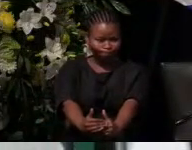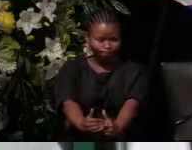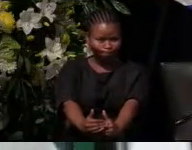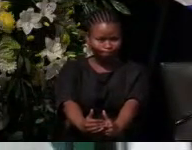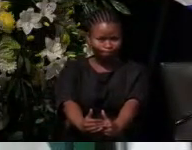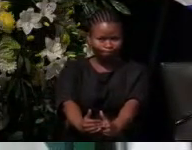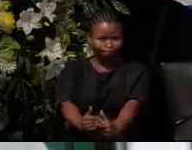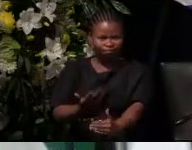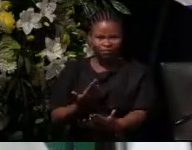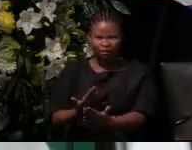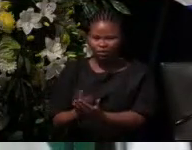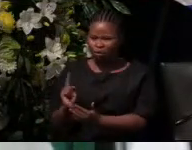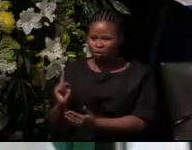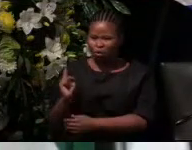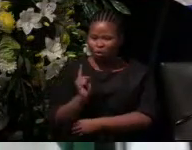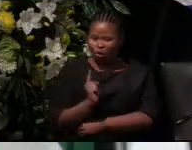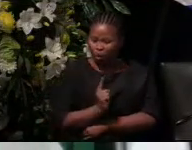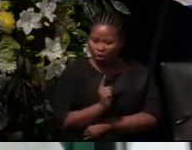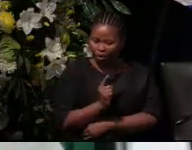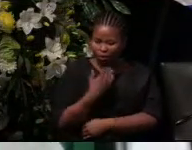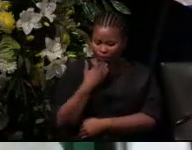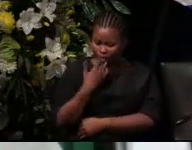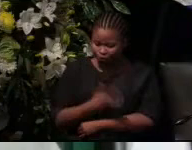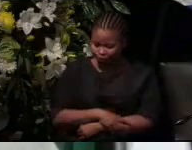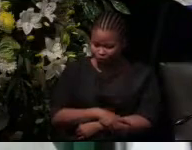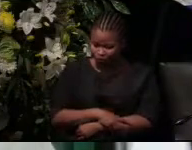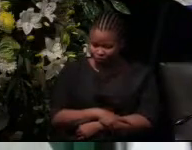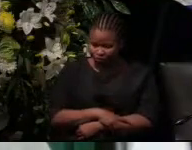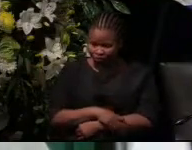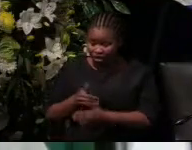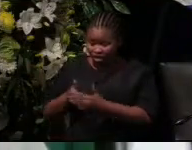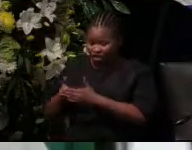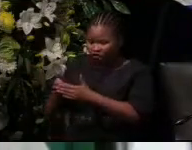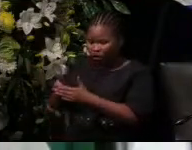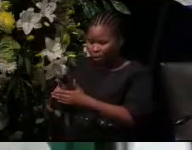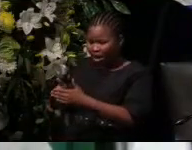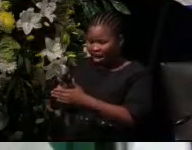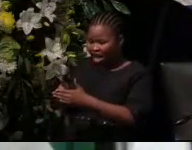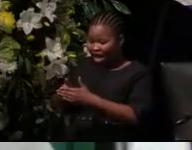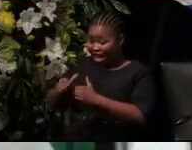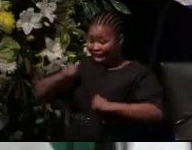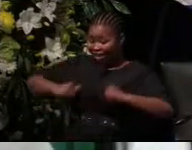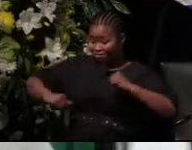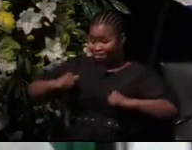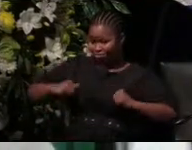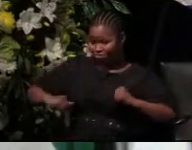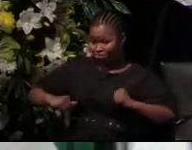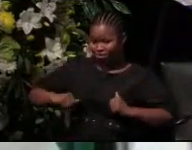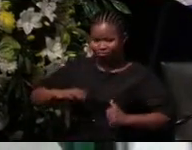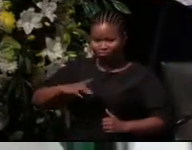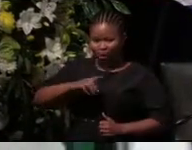I'm now going to call a the former acting premiere